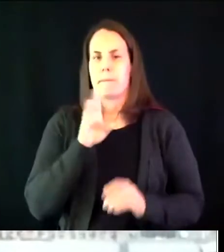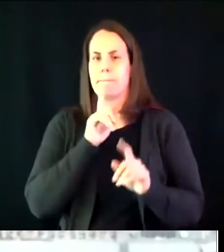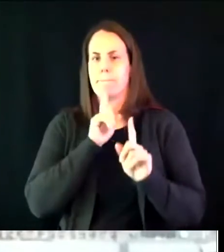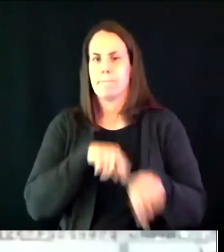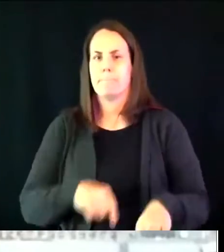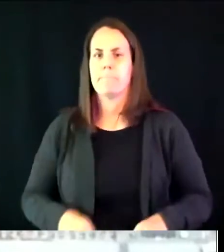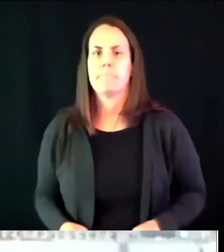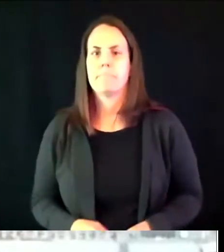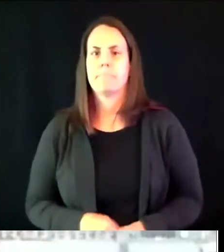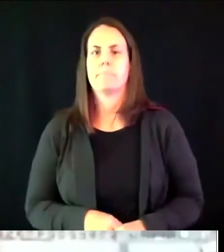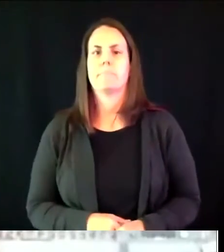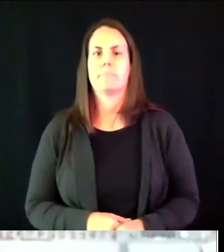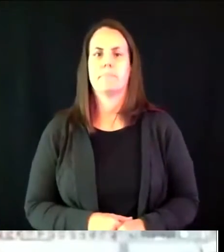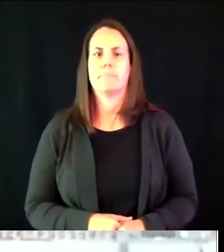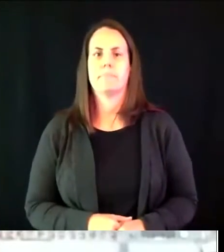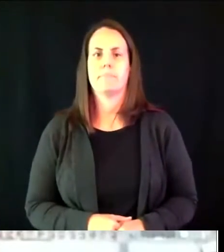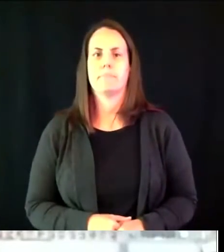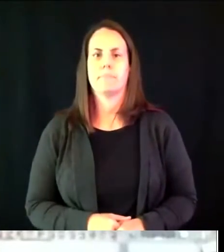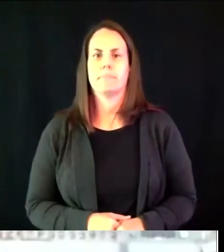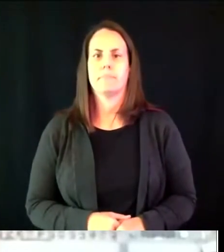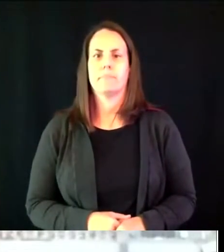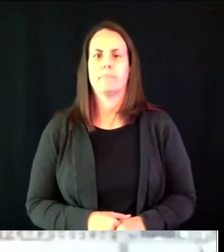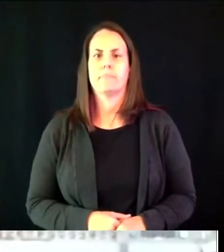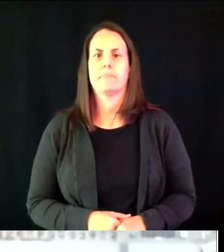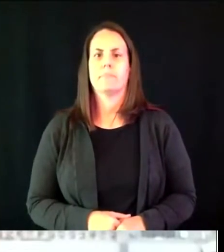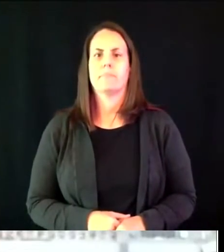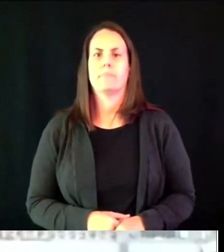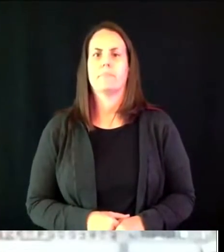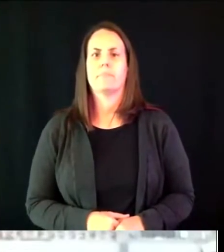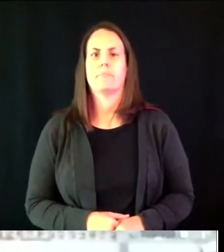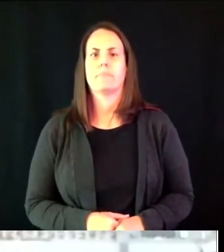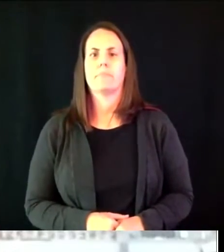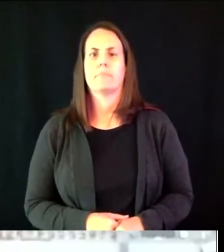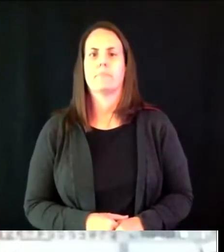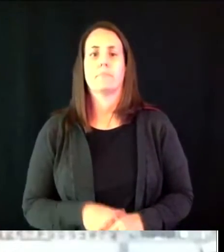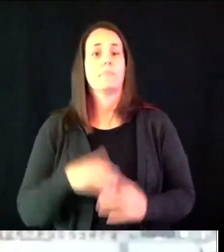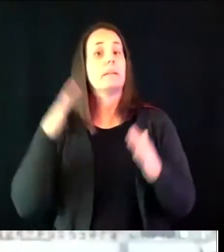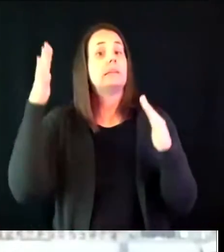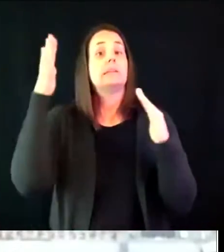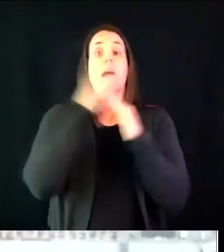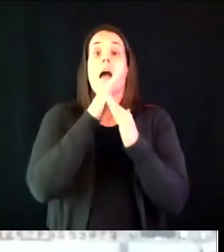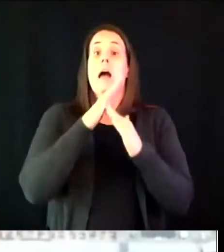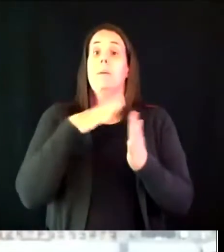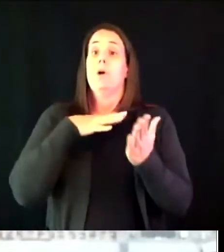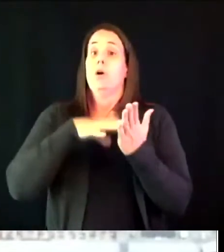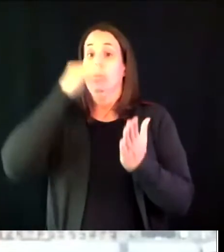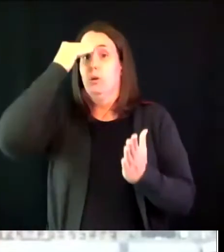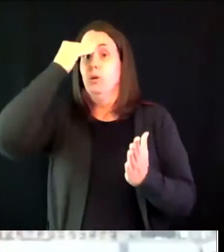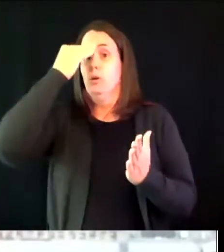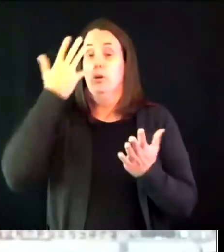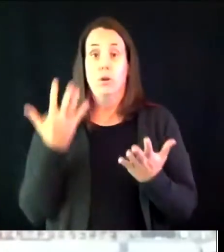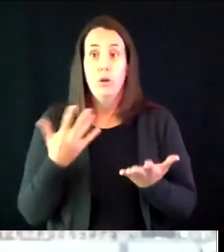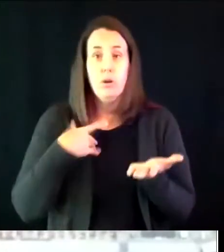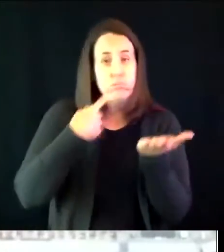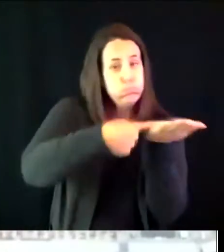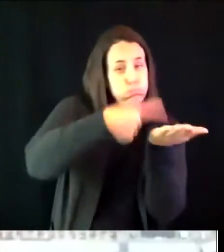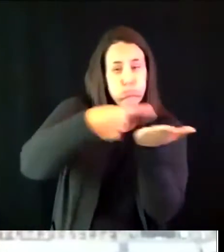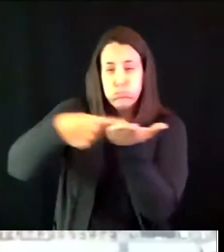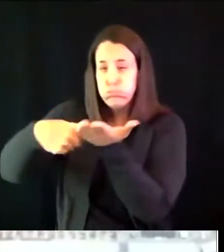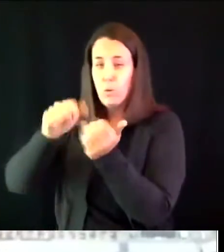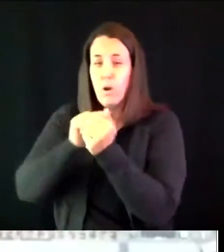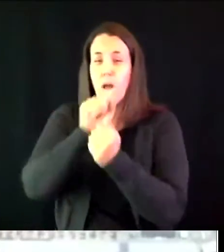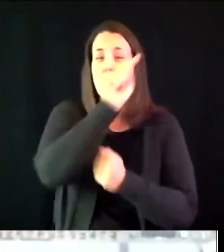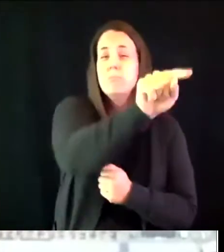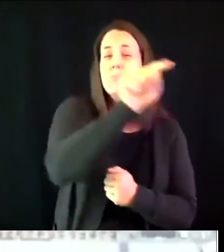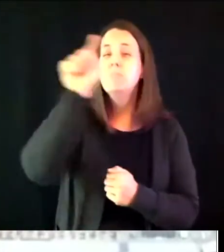is, let me just back up by saying, we talked to Javits, we talked to McCormick Place, we talked to a couple of the ACFs out